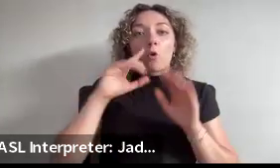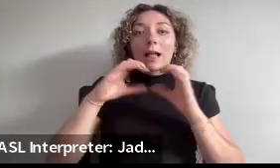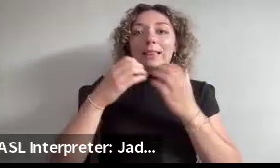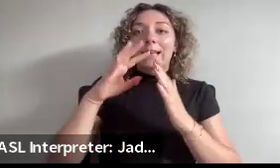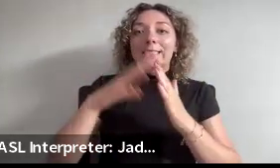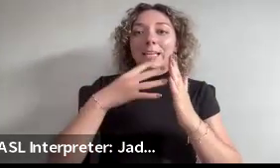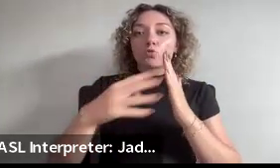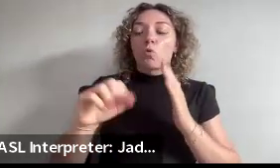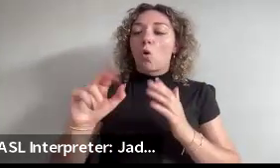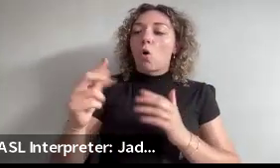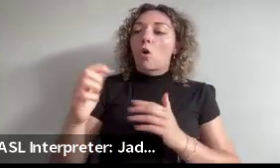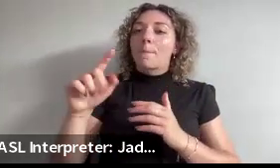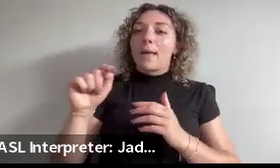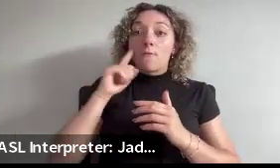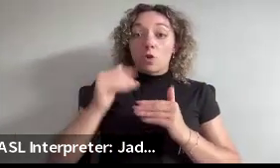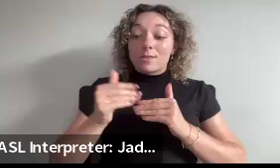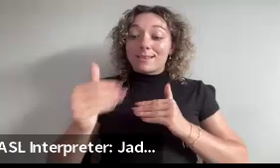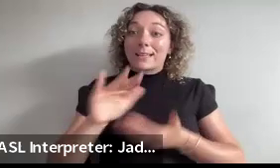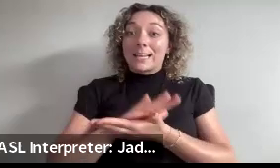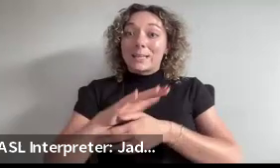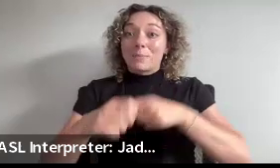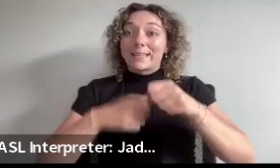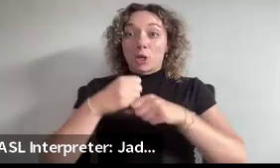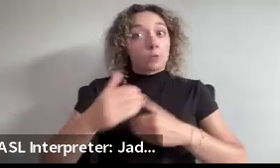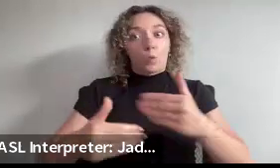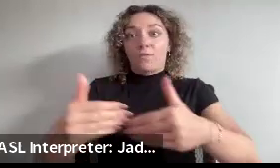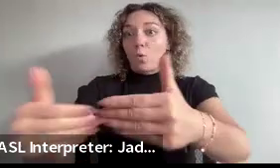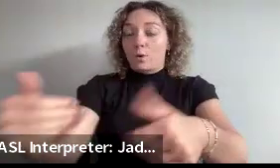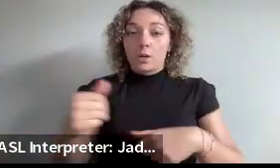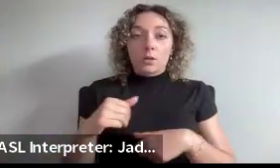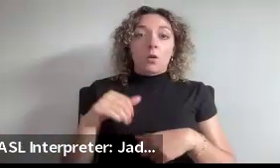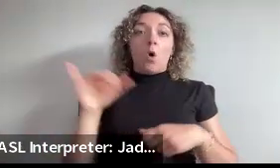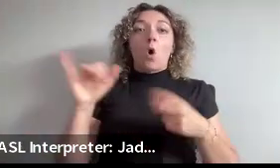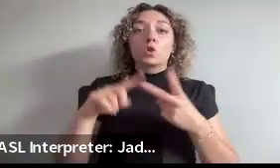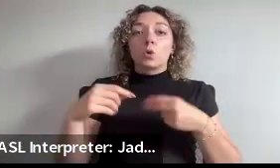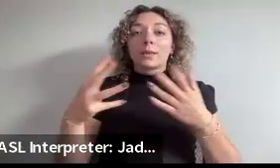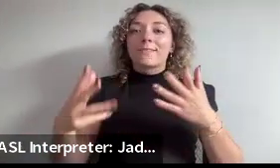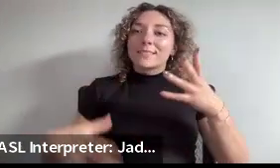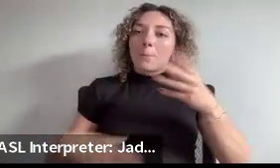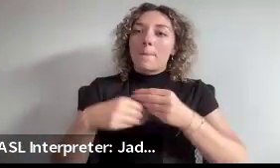next academic year and moving forward, as well as provide supplemental